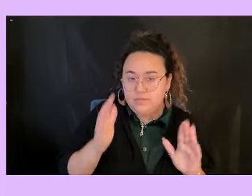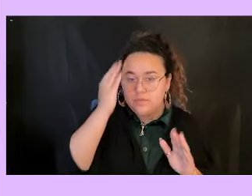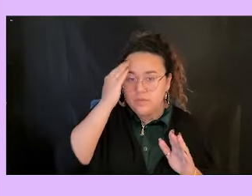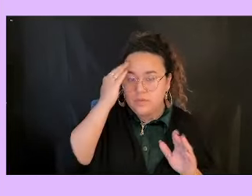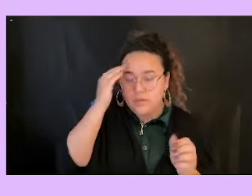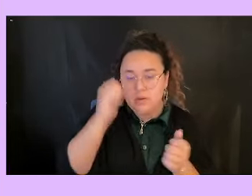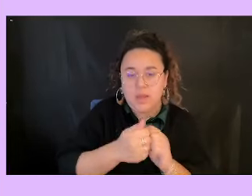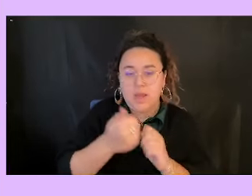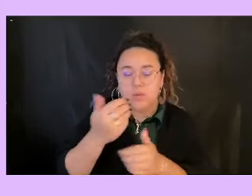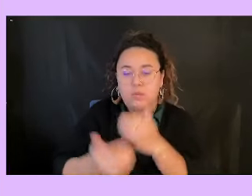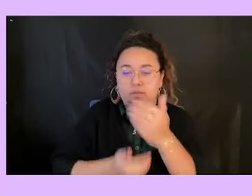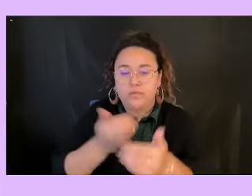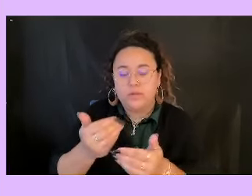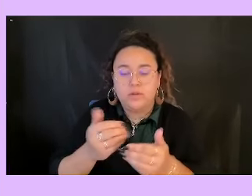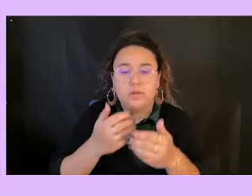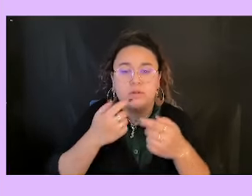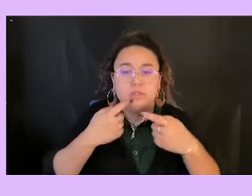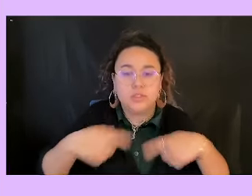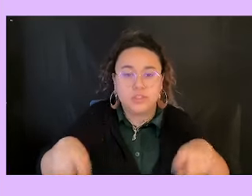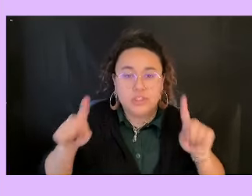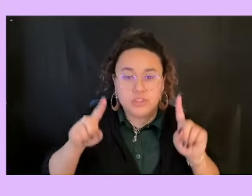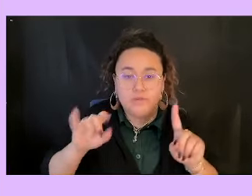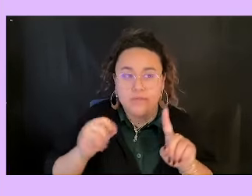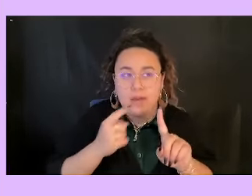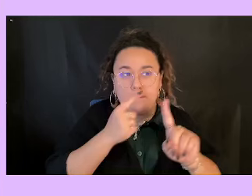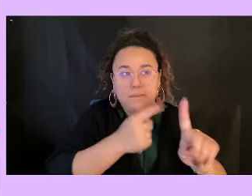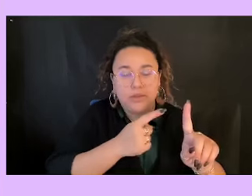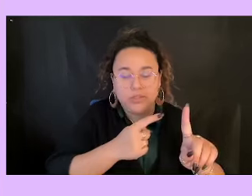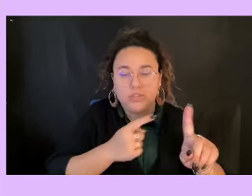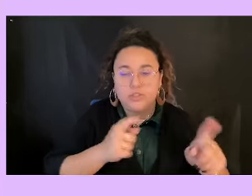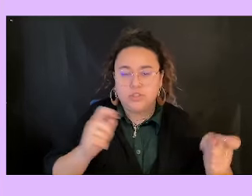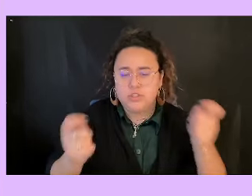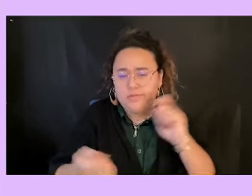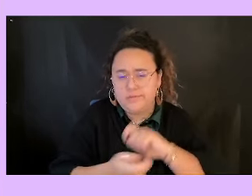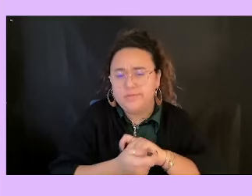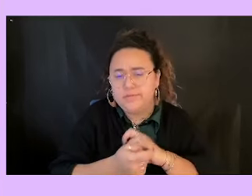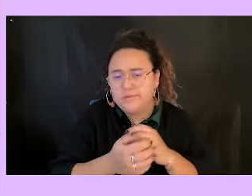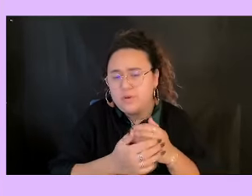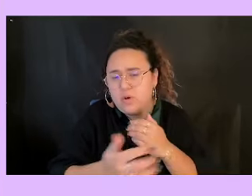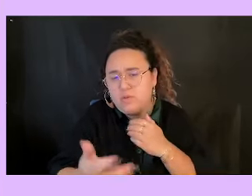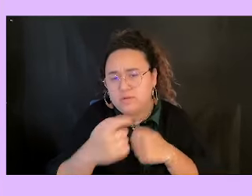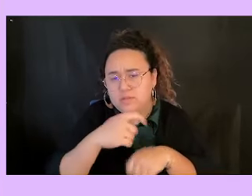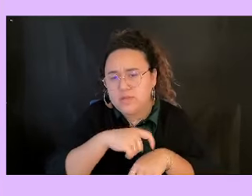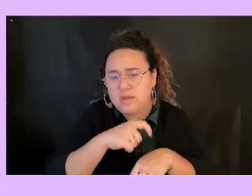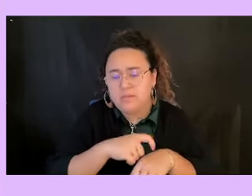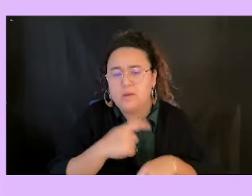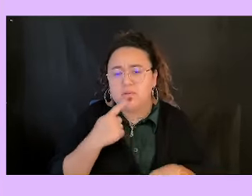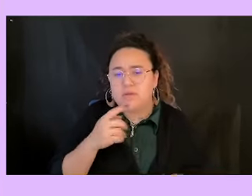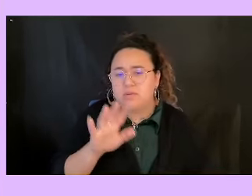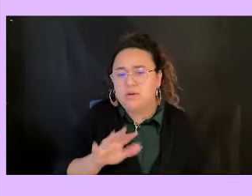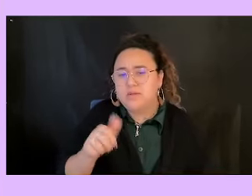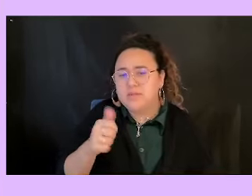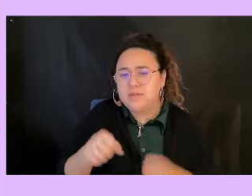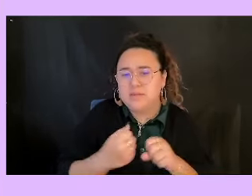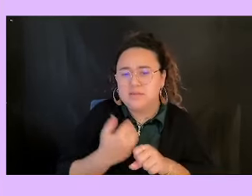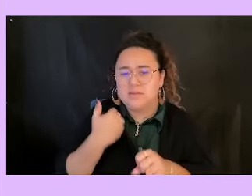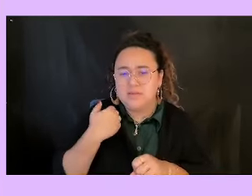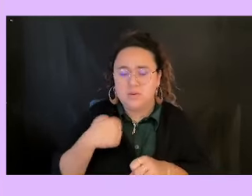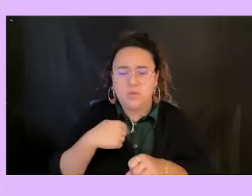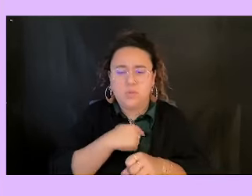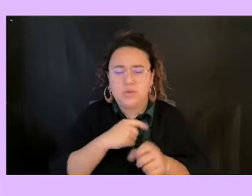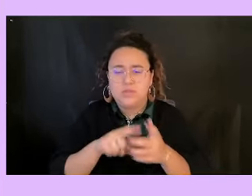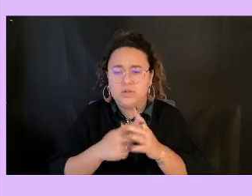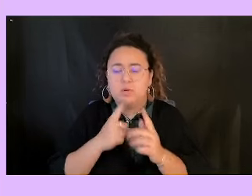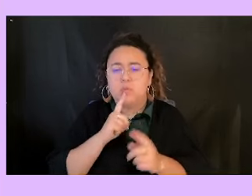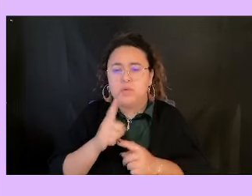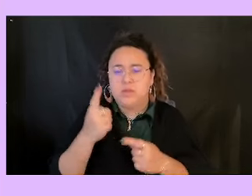go about achieving those mission and visions shift, right, over time. So I would say it was about 10 years ago we started to really inquire